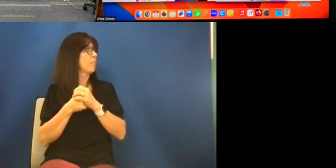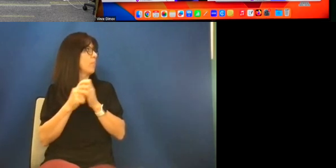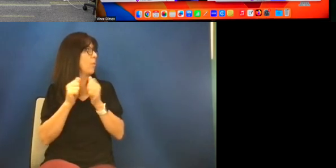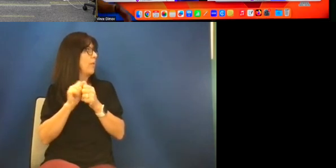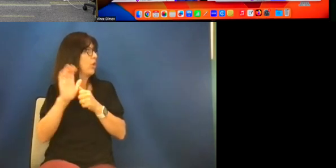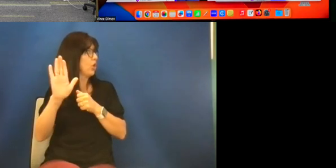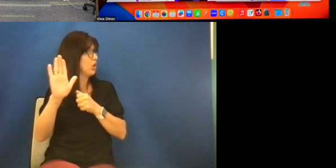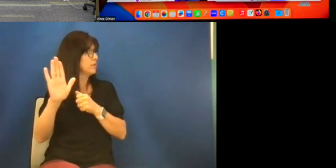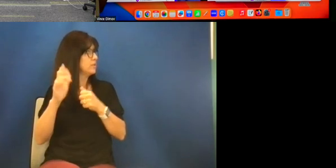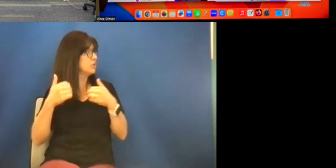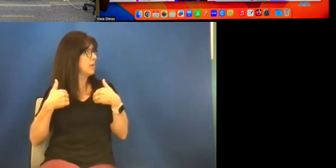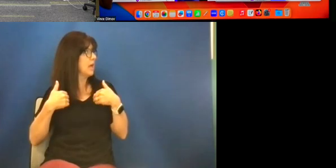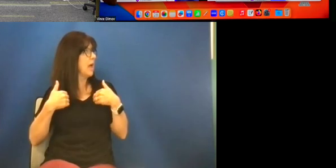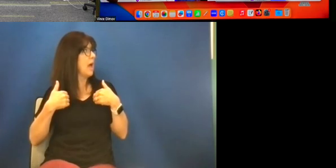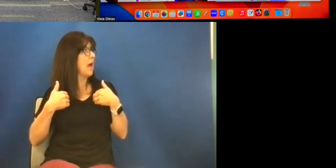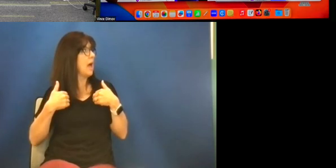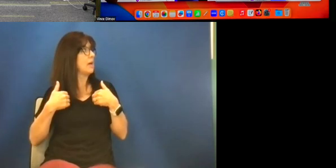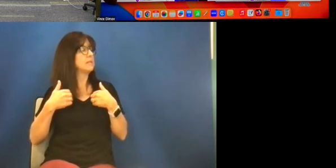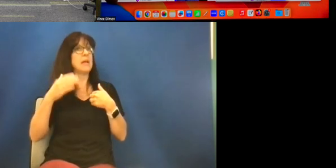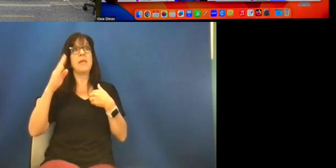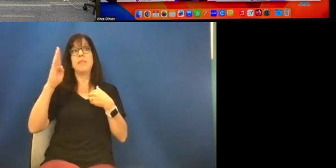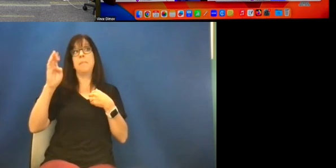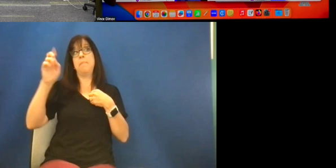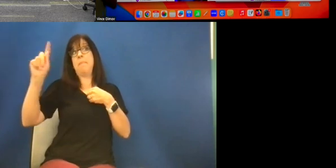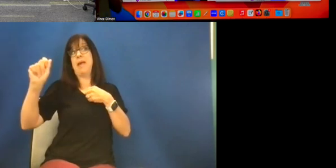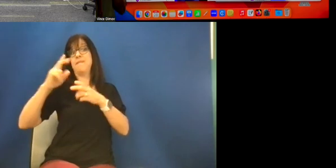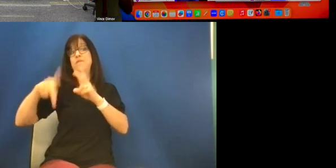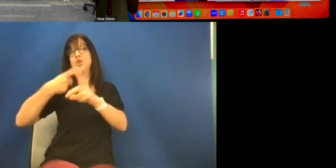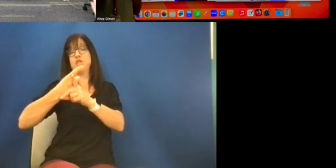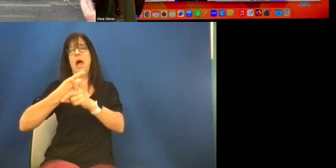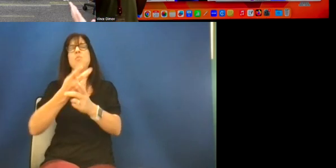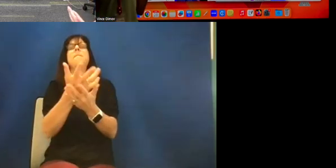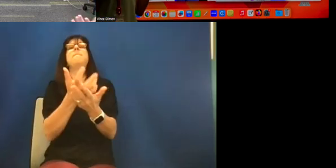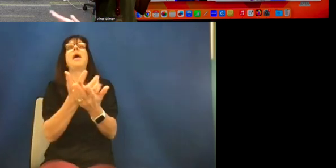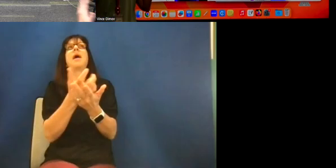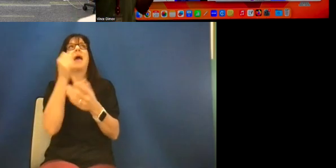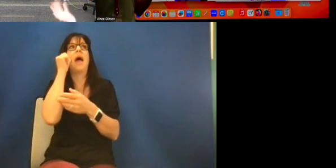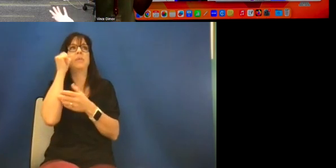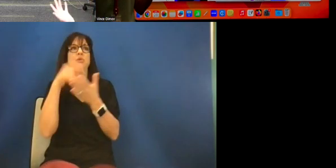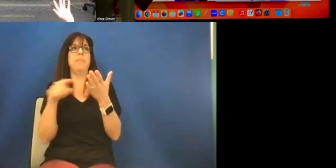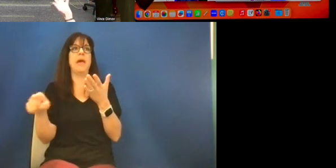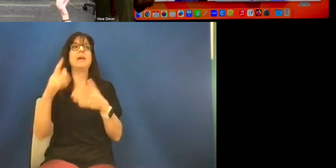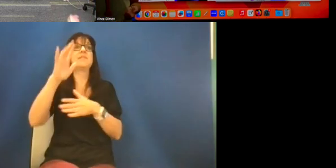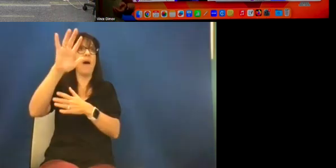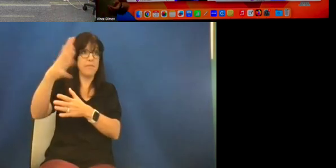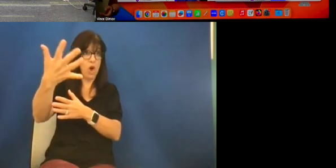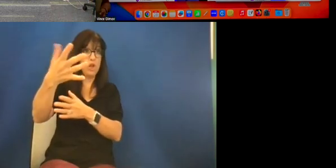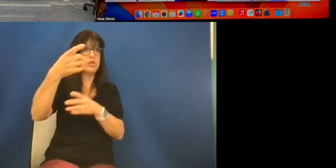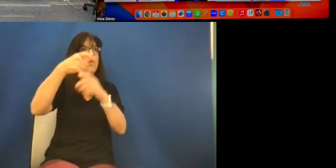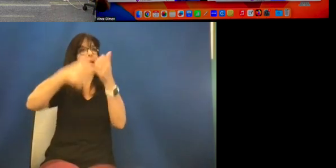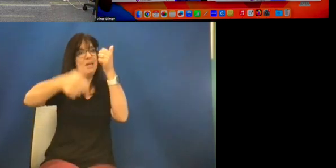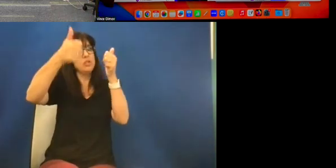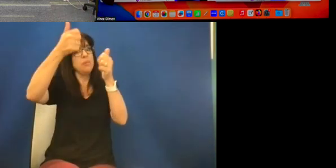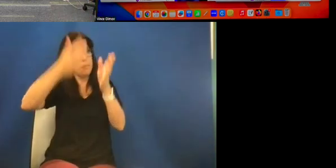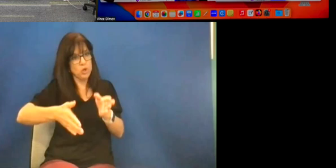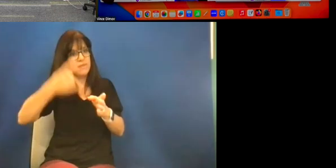she has the beta version that I'll probably beg Adam to just pay for just a little bit. It's $5 a person per year. Is how they're